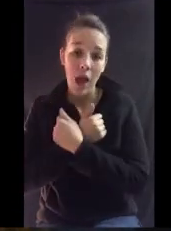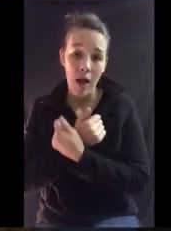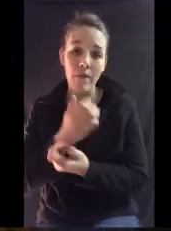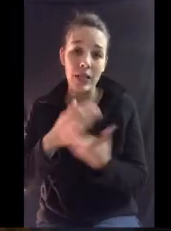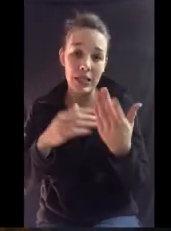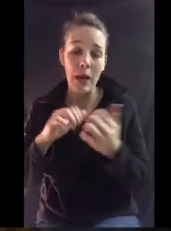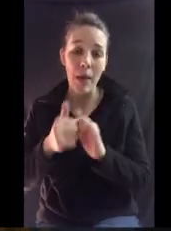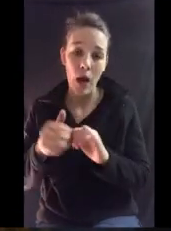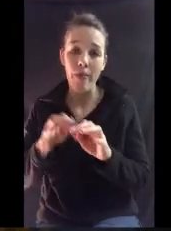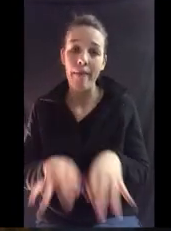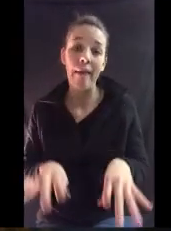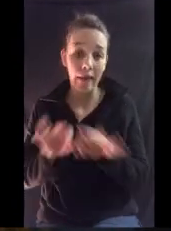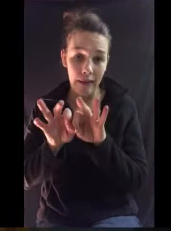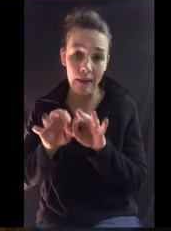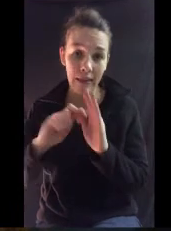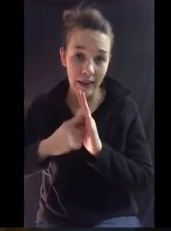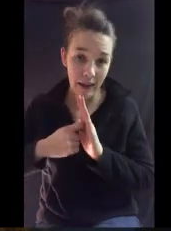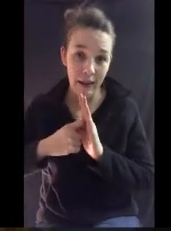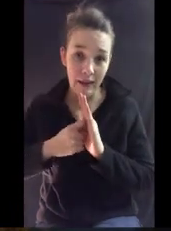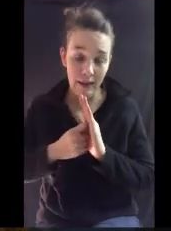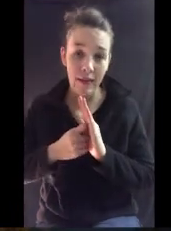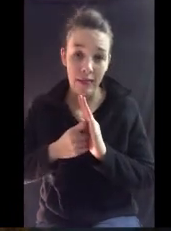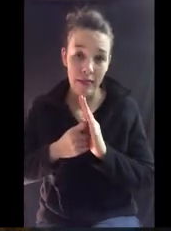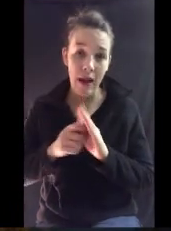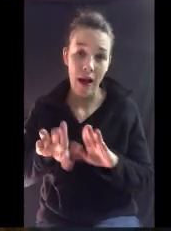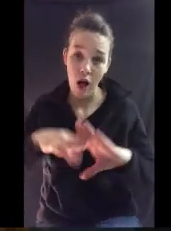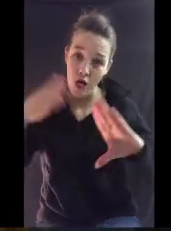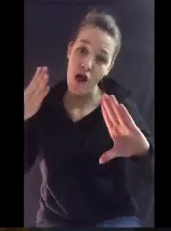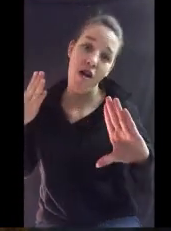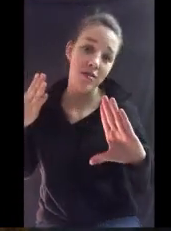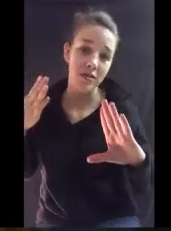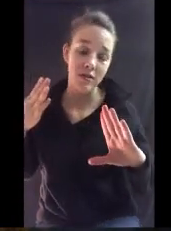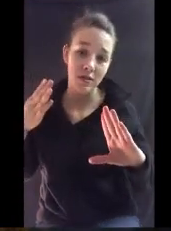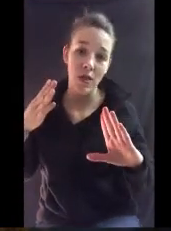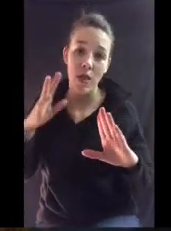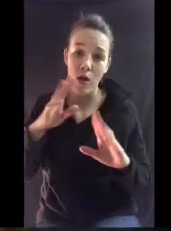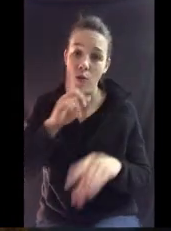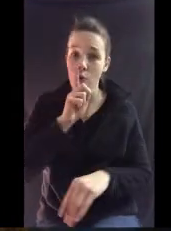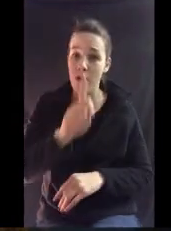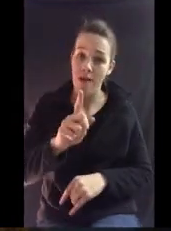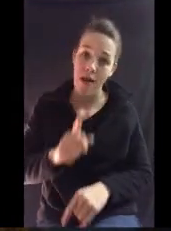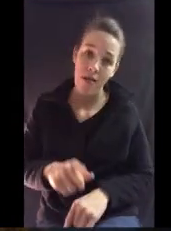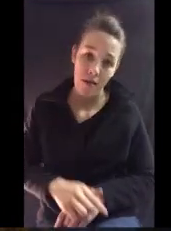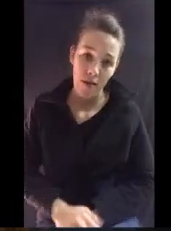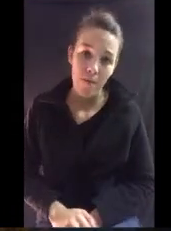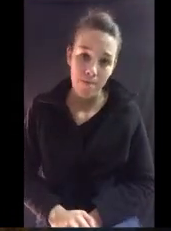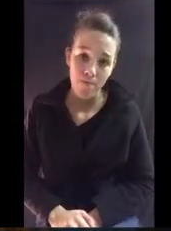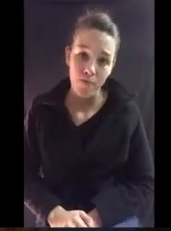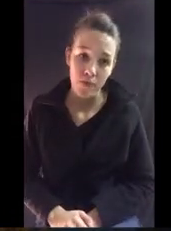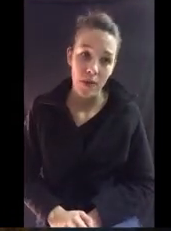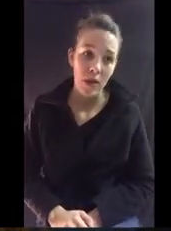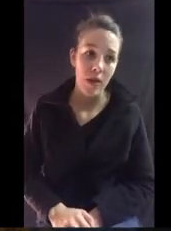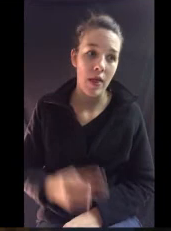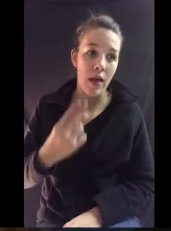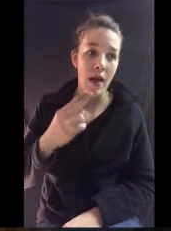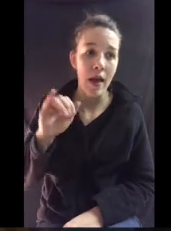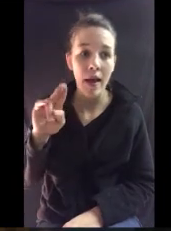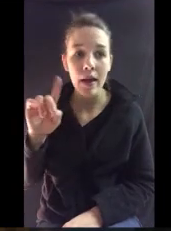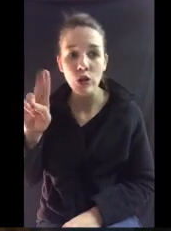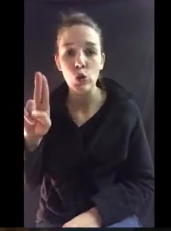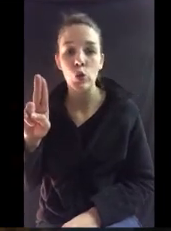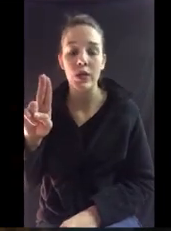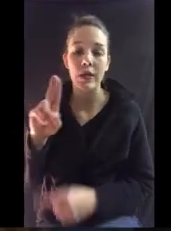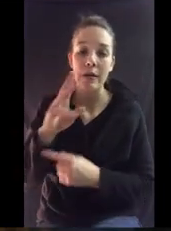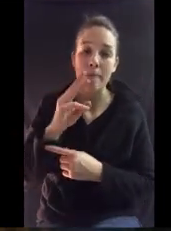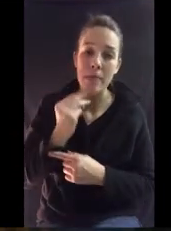life. Love is somehow the key that unlocks the door which leads to ultimate reality.